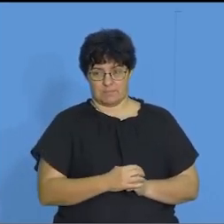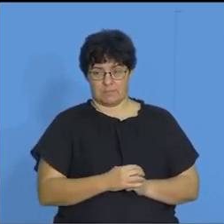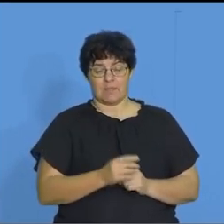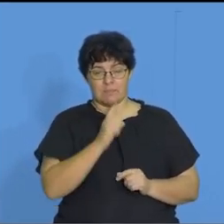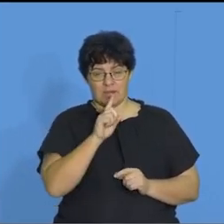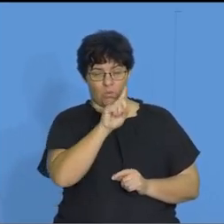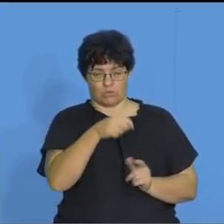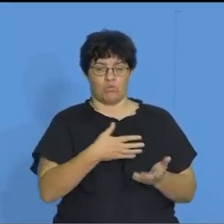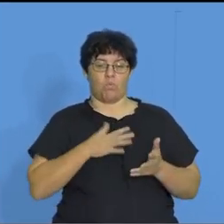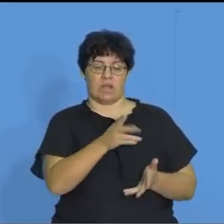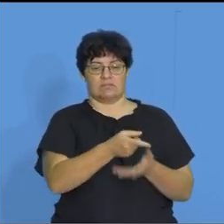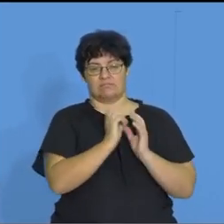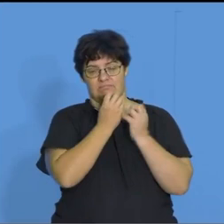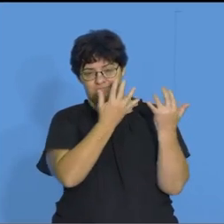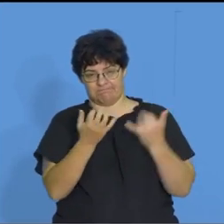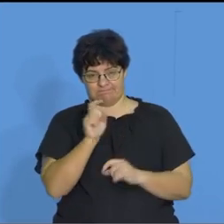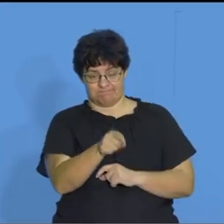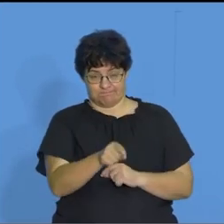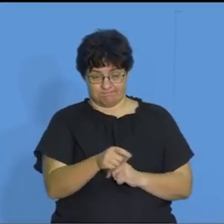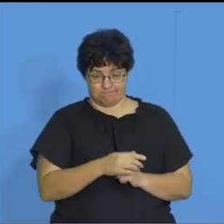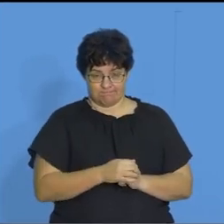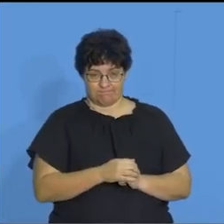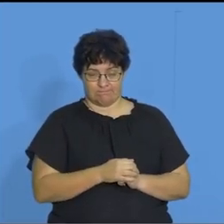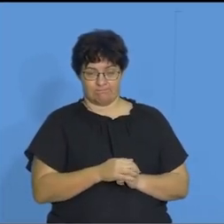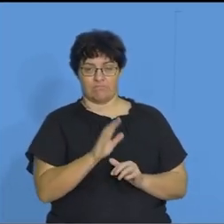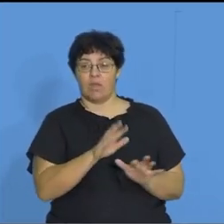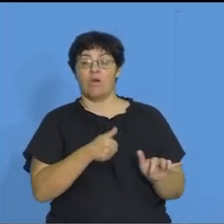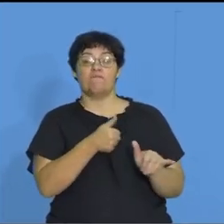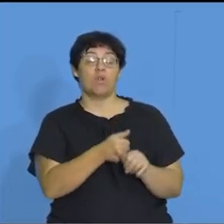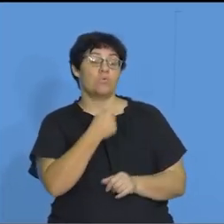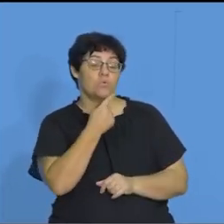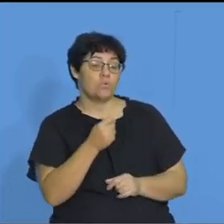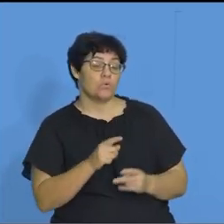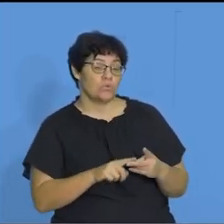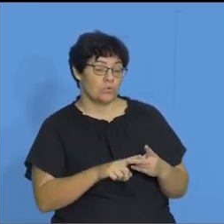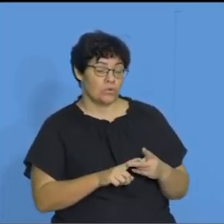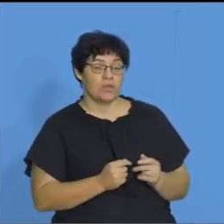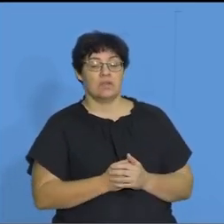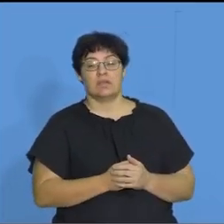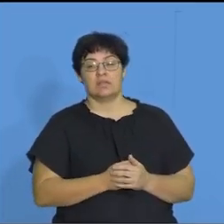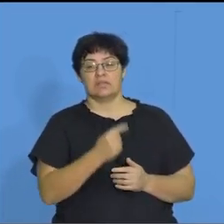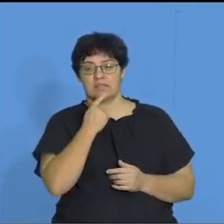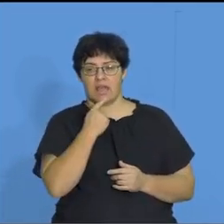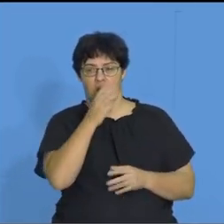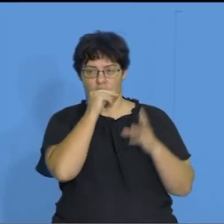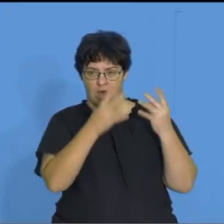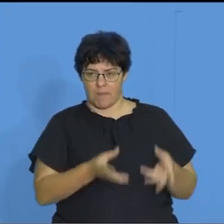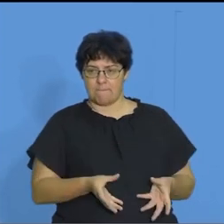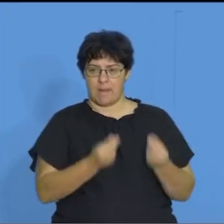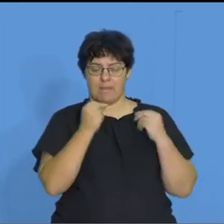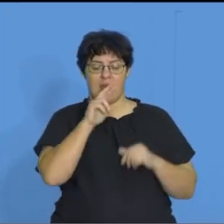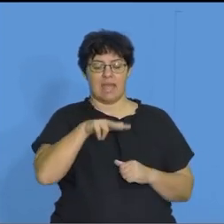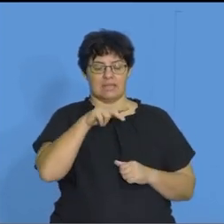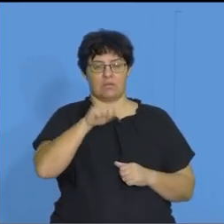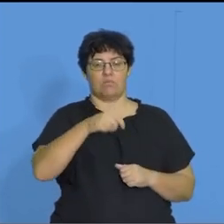this is what the question demanded of us, okay? Right, the follow-up says, the learner collected 18.2